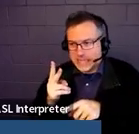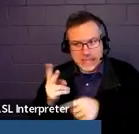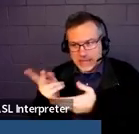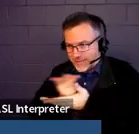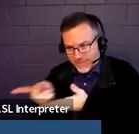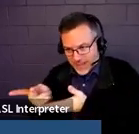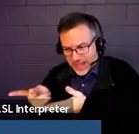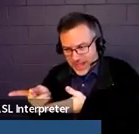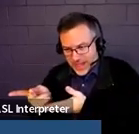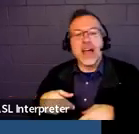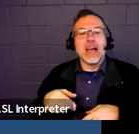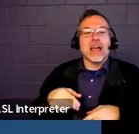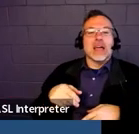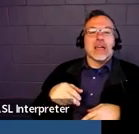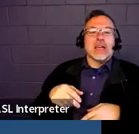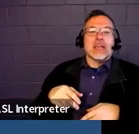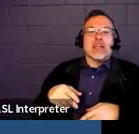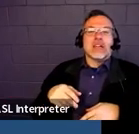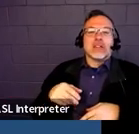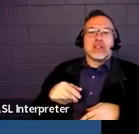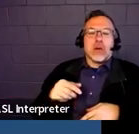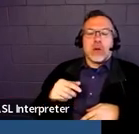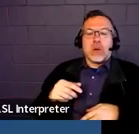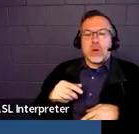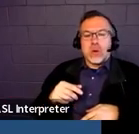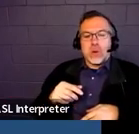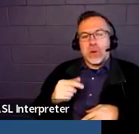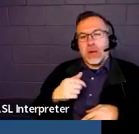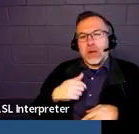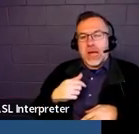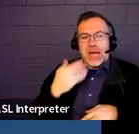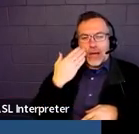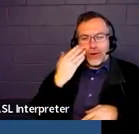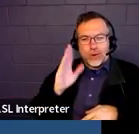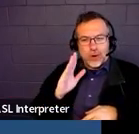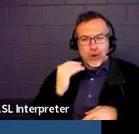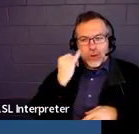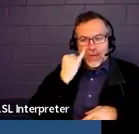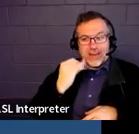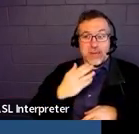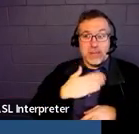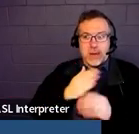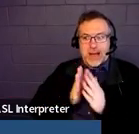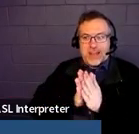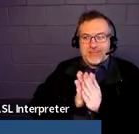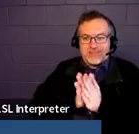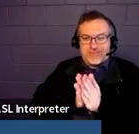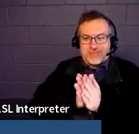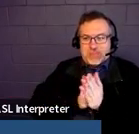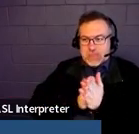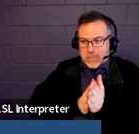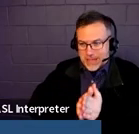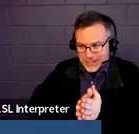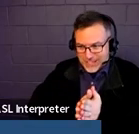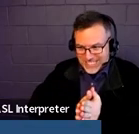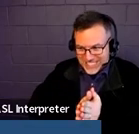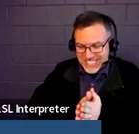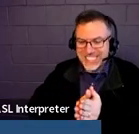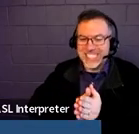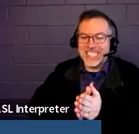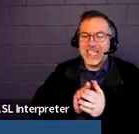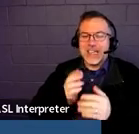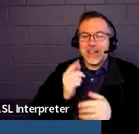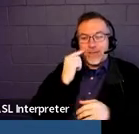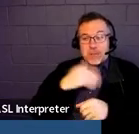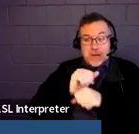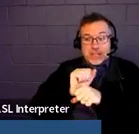the scenes over here. But I don't know if my passion for what I do is just spilling